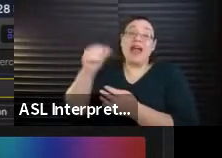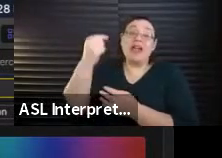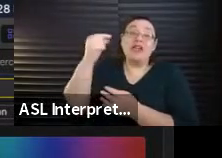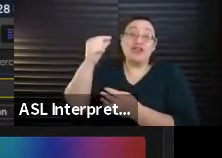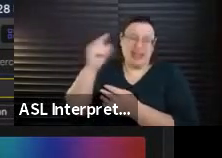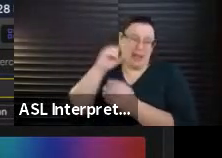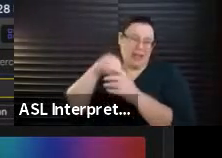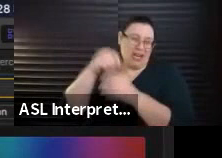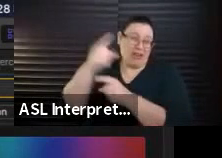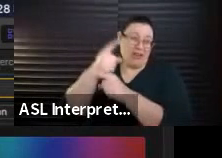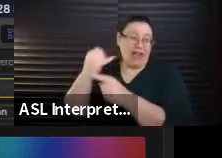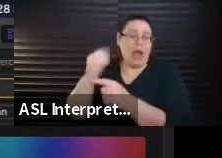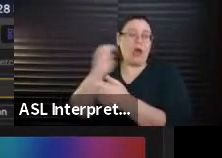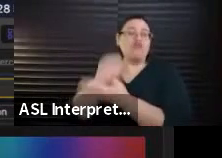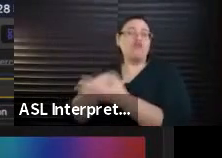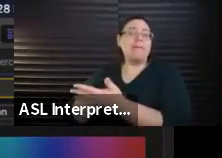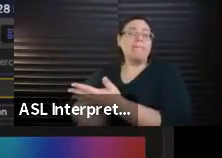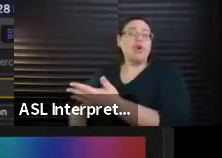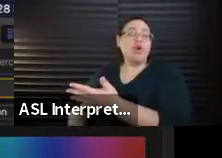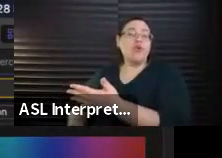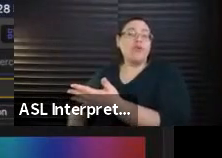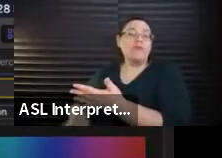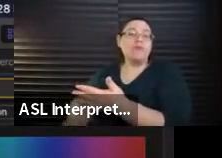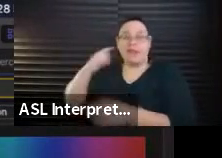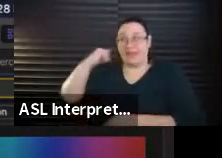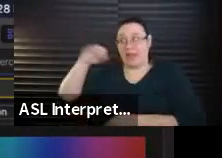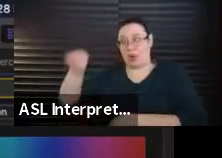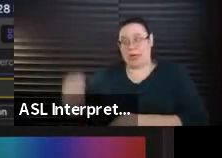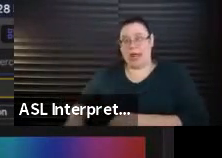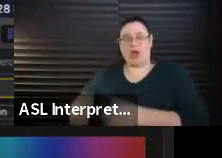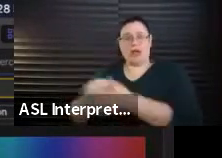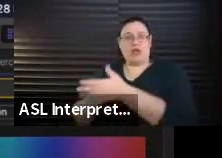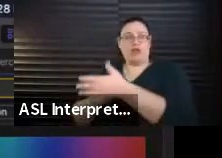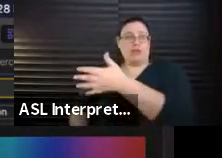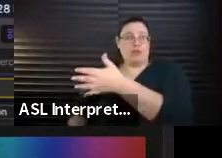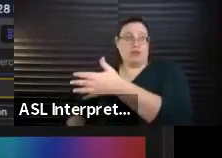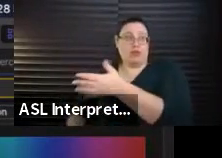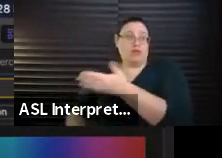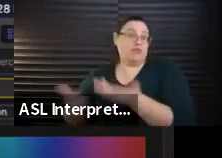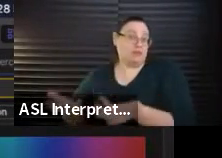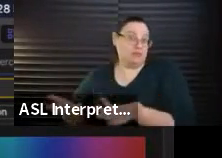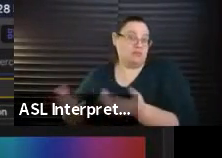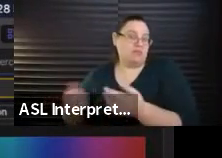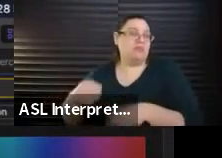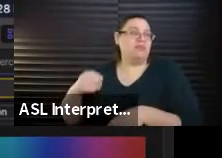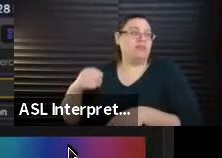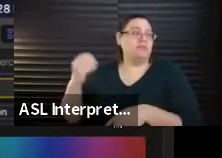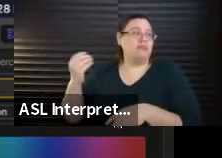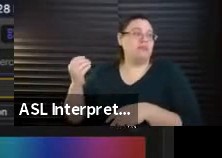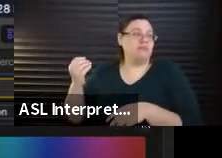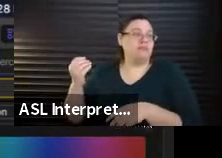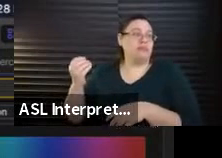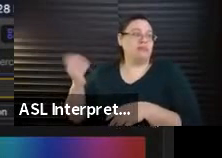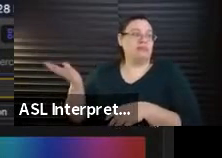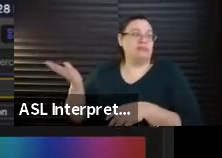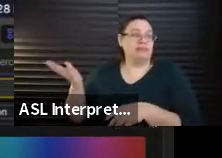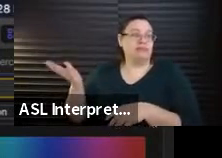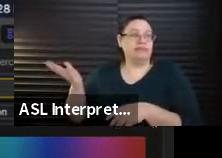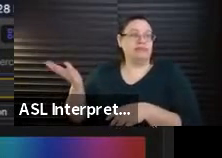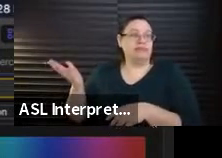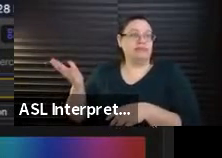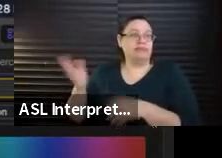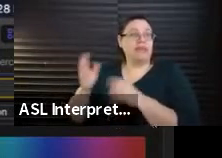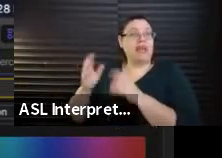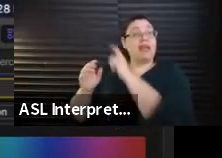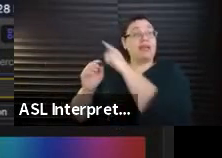sort of magenta, because that's the opposite color of green on the color wheel. So, and I can always, of course, reset with this